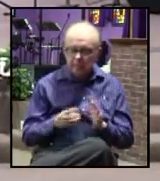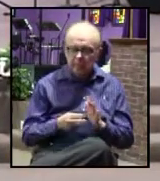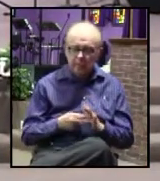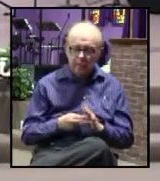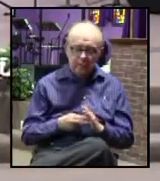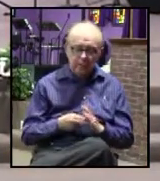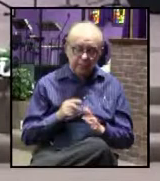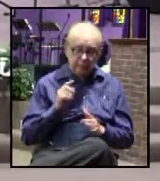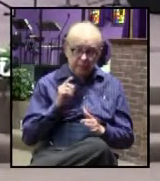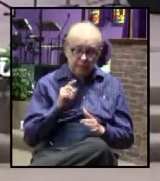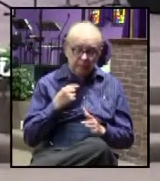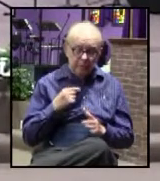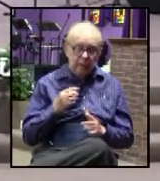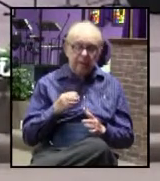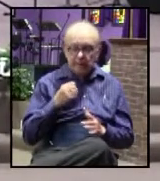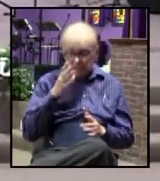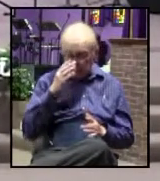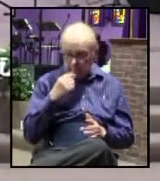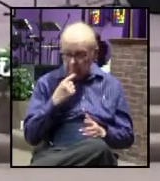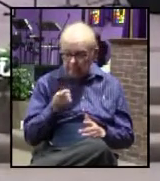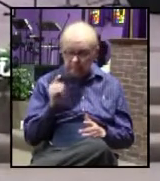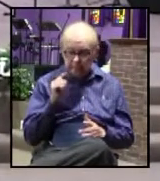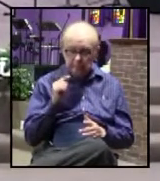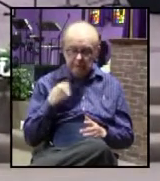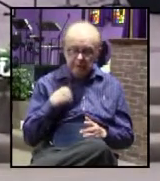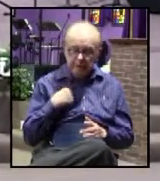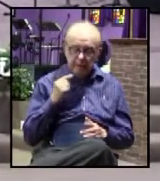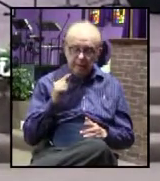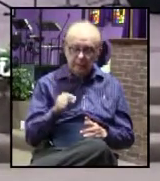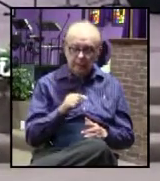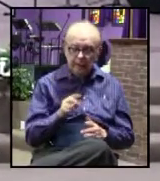be me, you, and the principal.